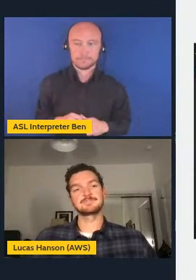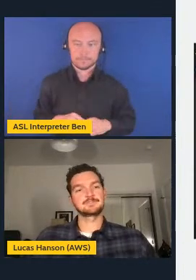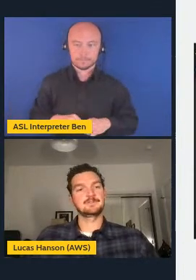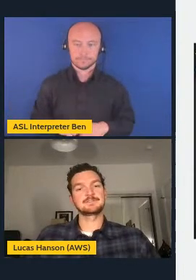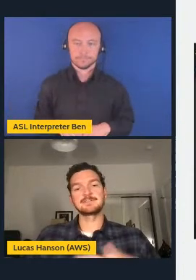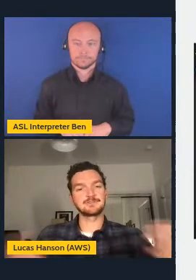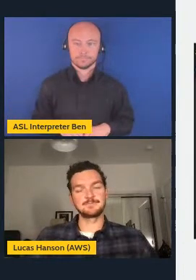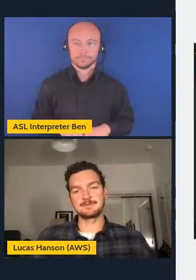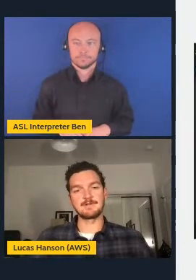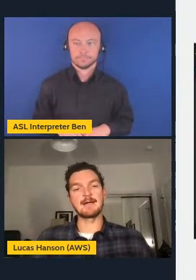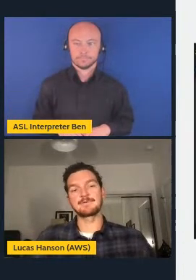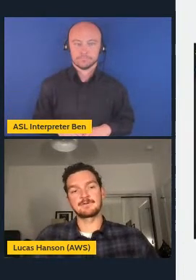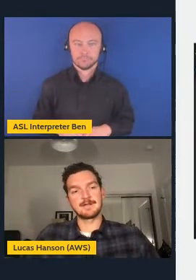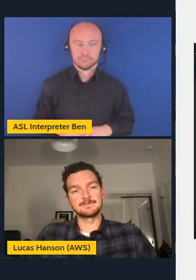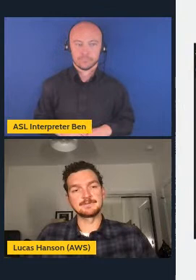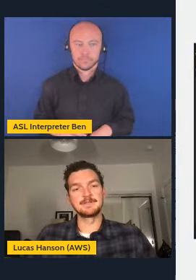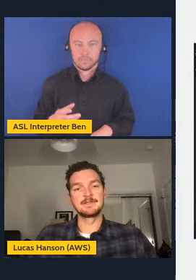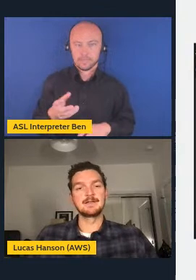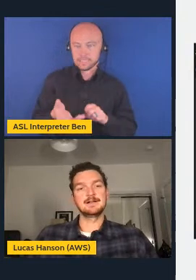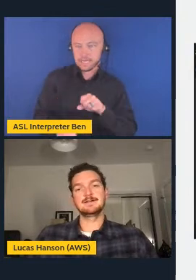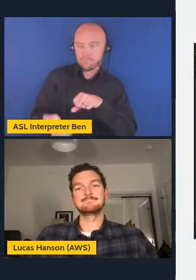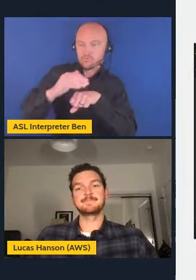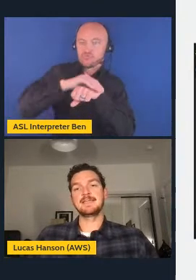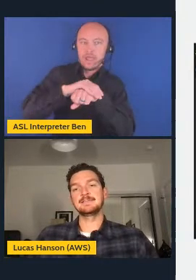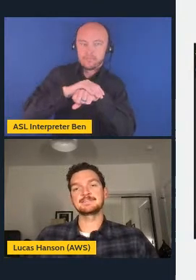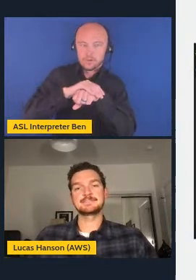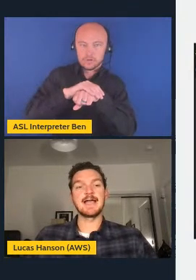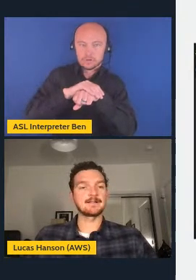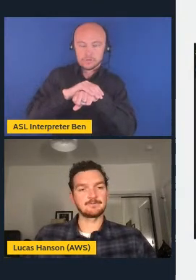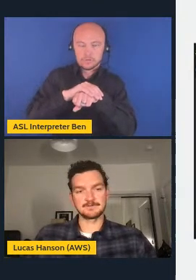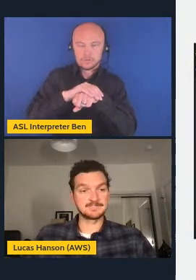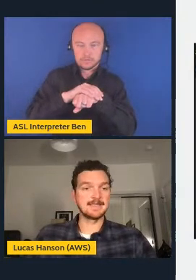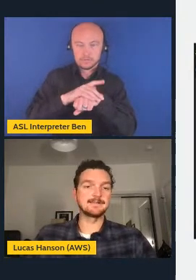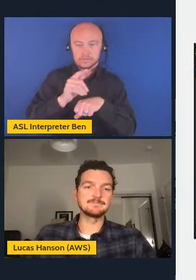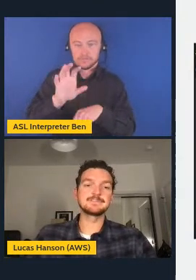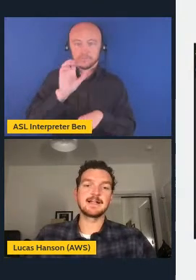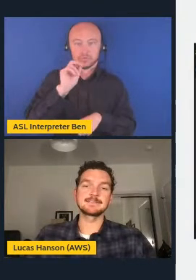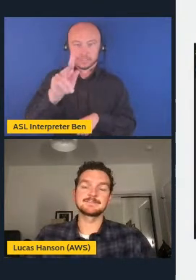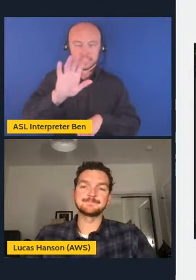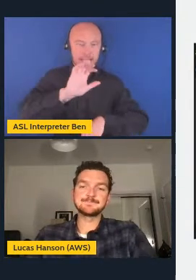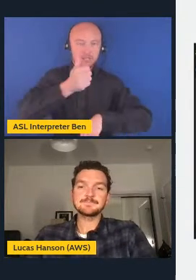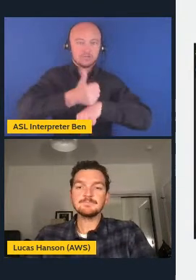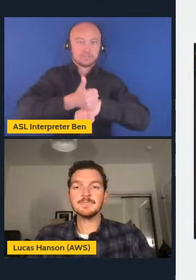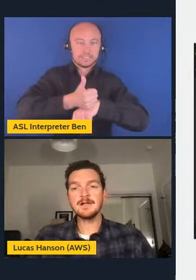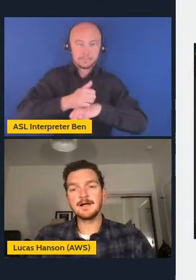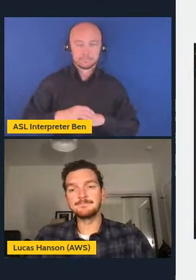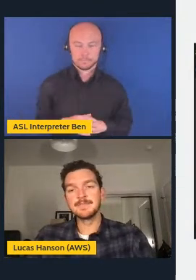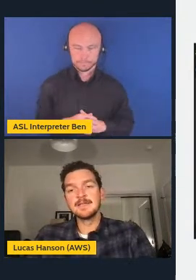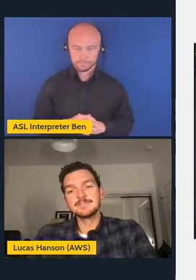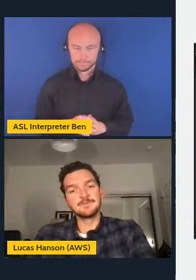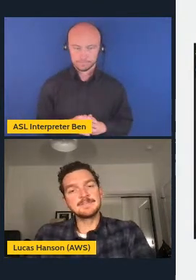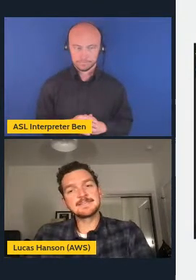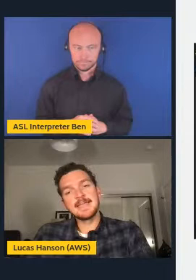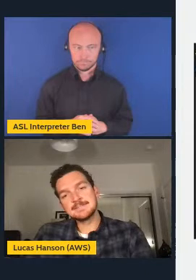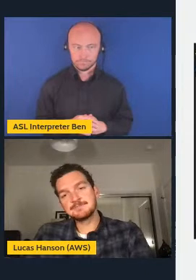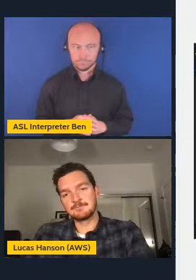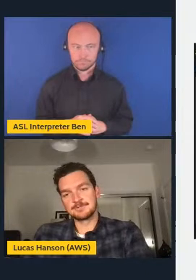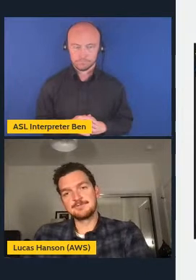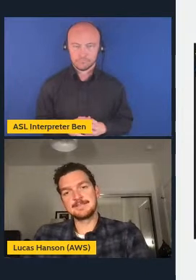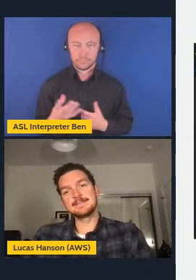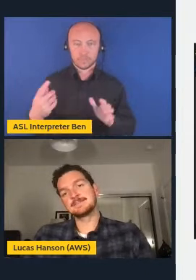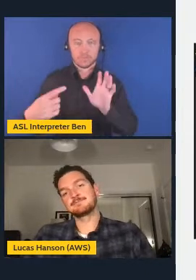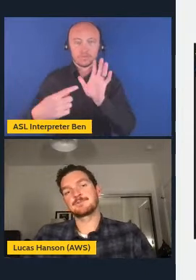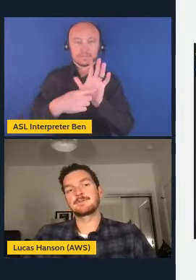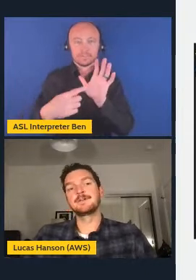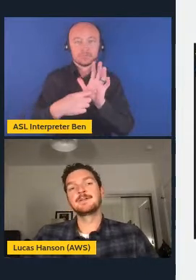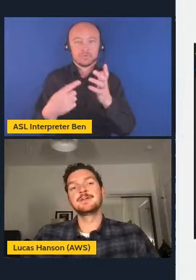Which is essentially could be a wrapper around a stack or set of stacks. So in this case, what we're